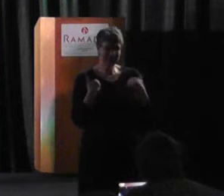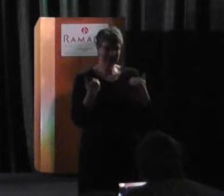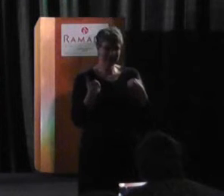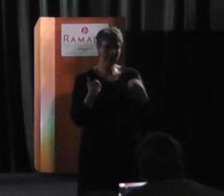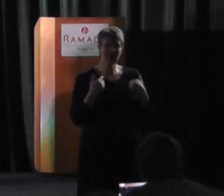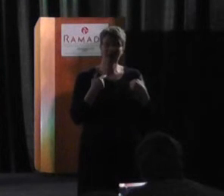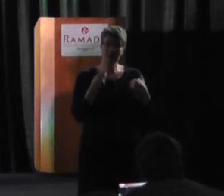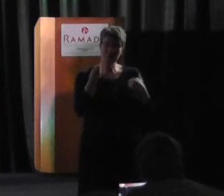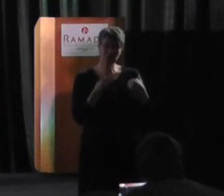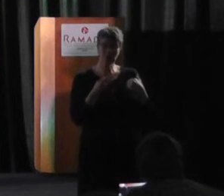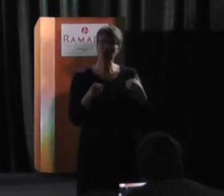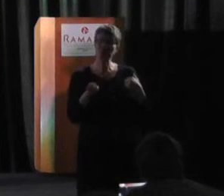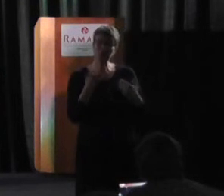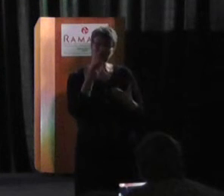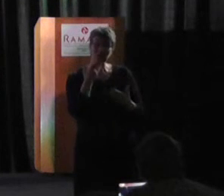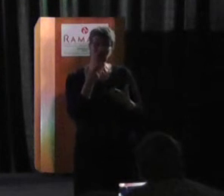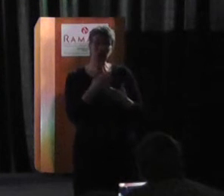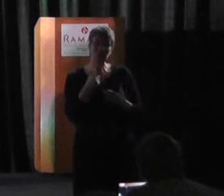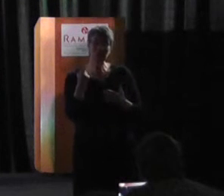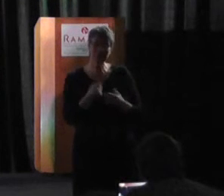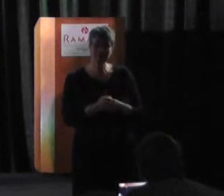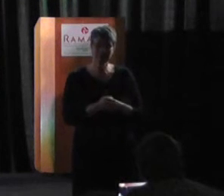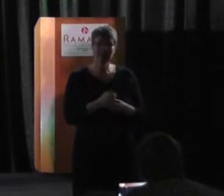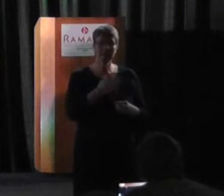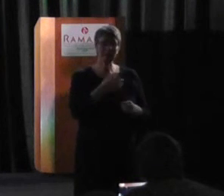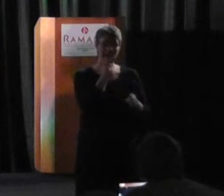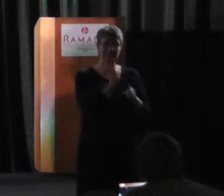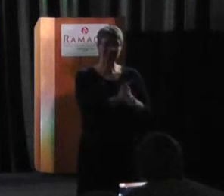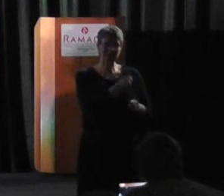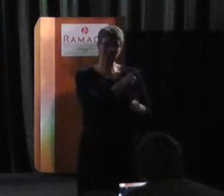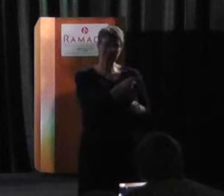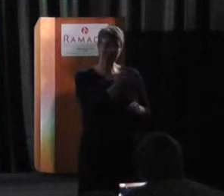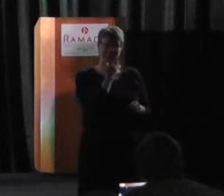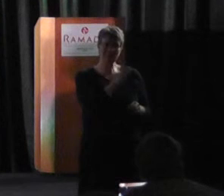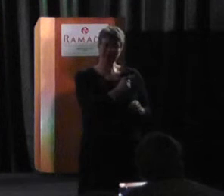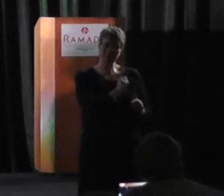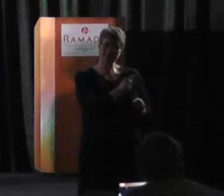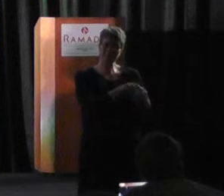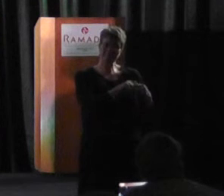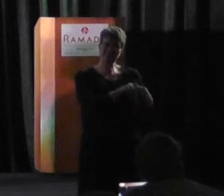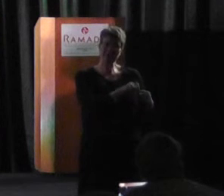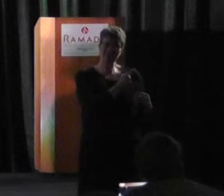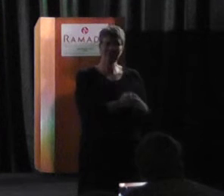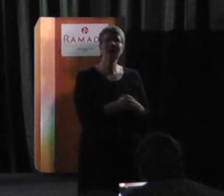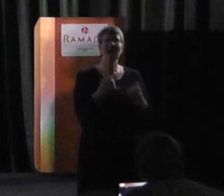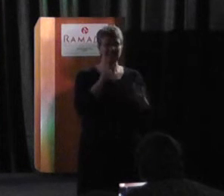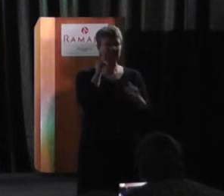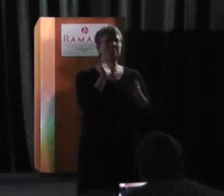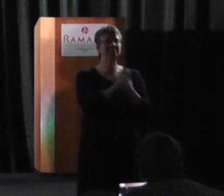a good one. Guess what? And my sister was a naughty one. I still believe that is true.